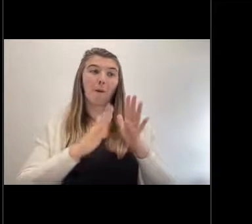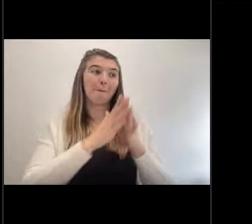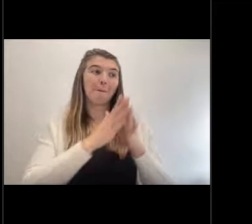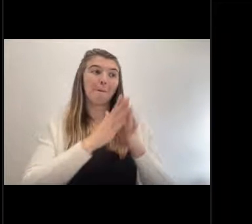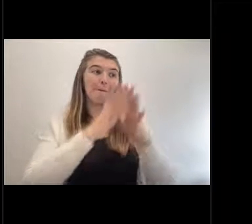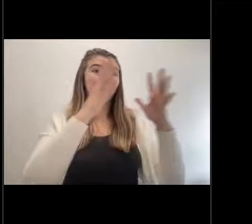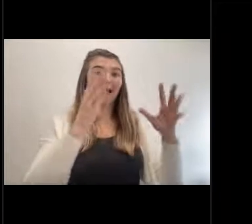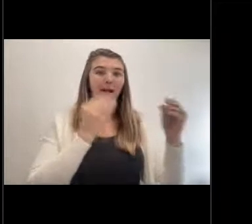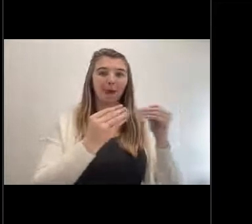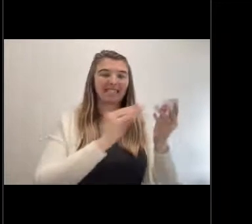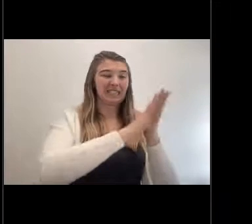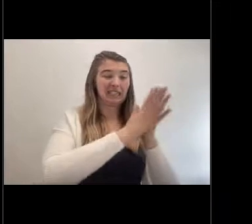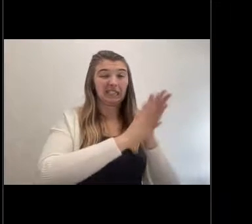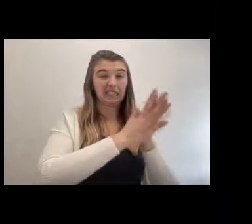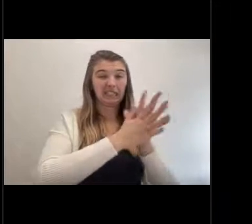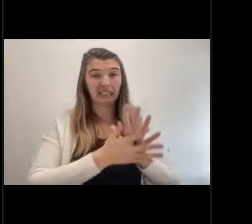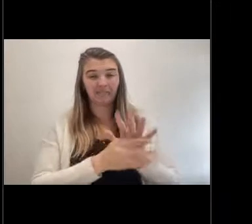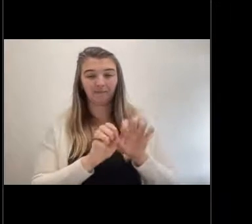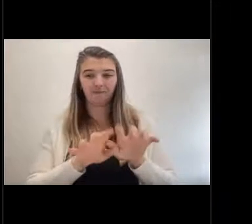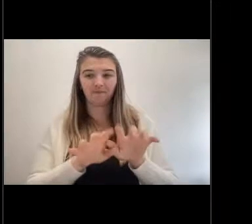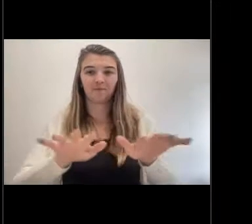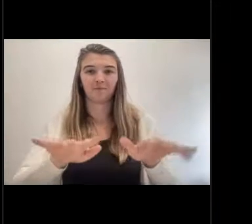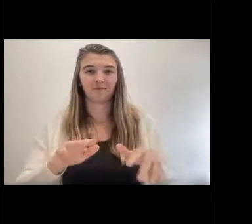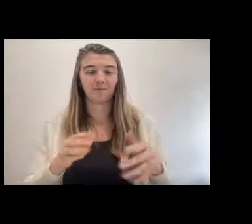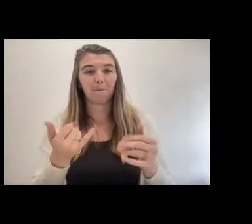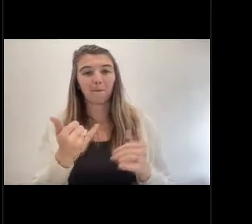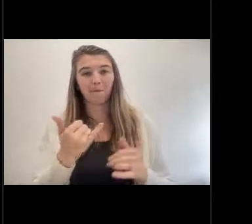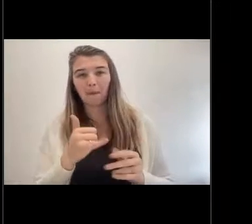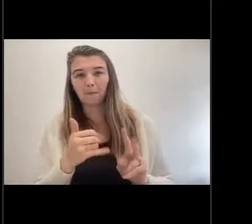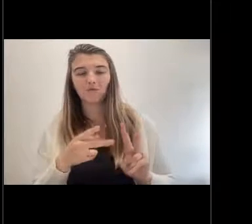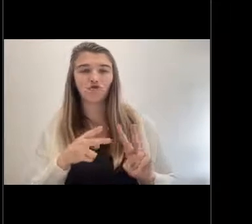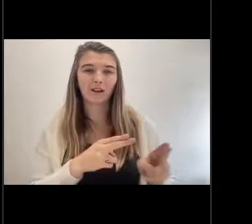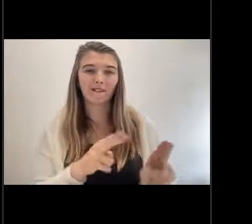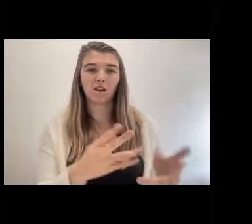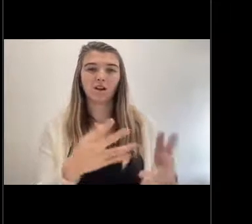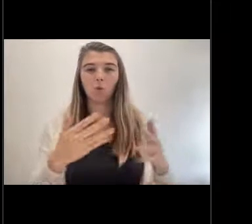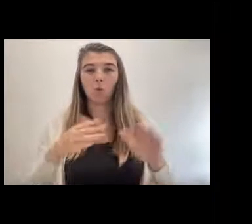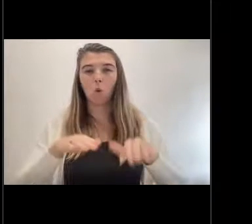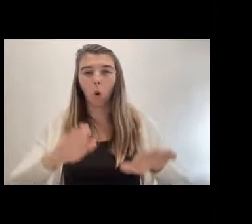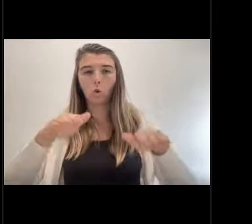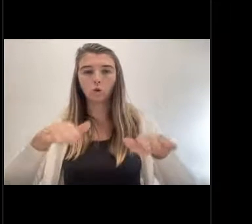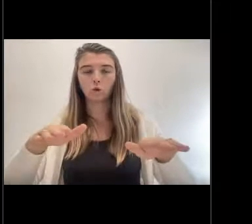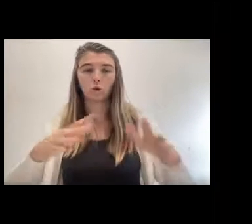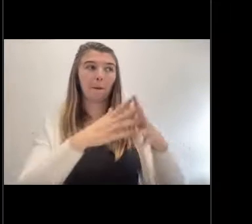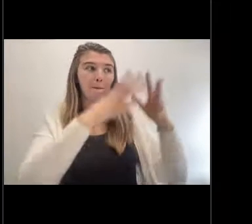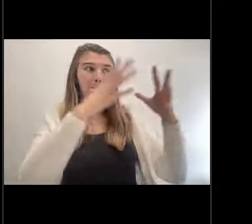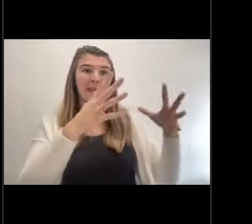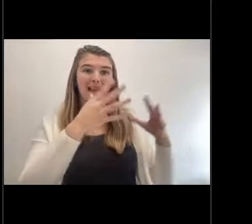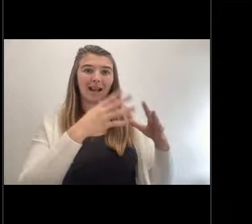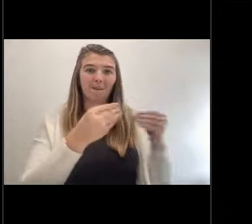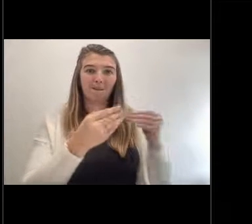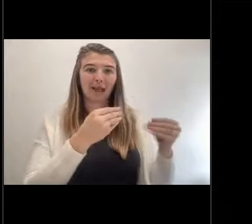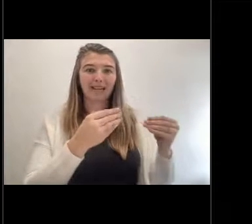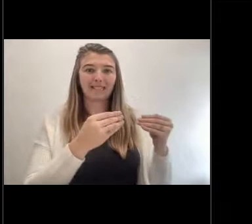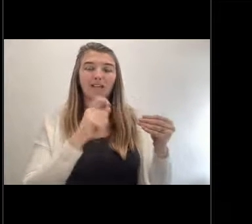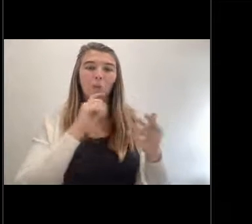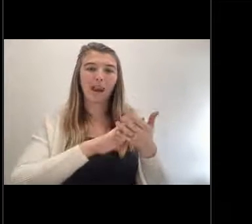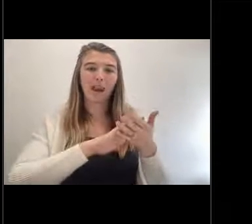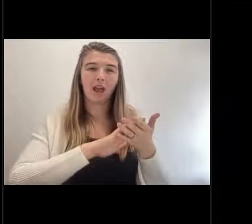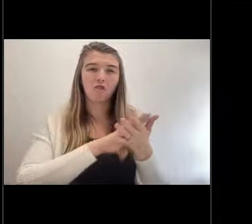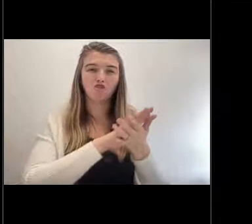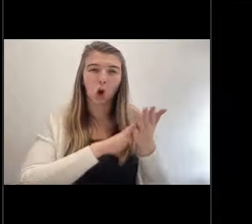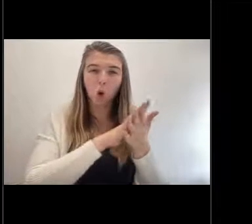waste in rivers or in the ocean. So the bigger plastics, due to erosion,